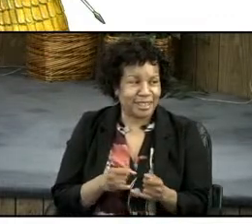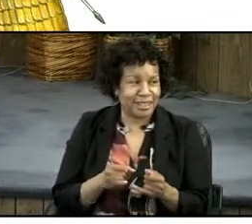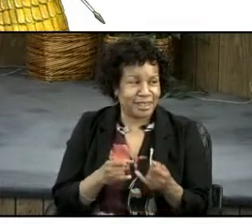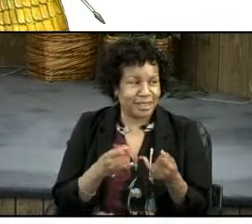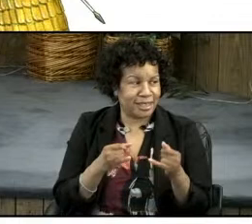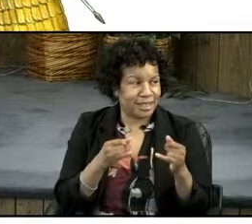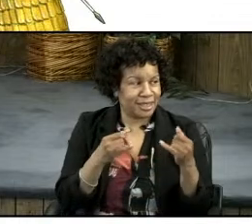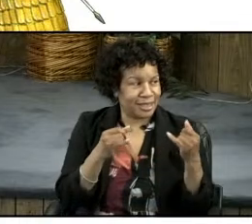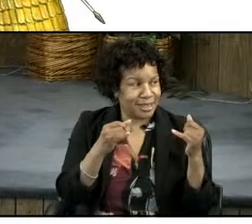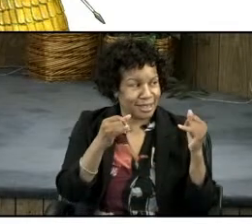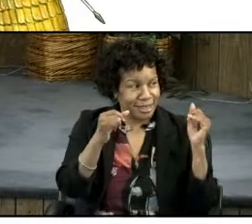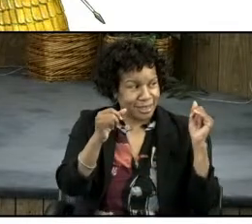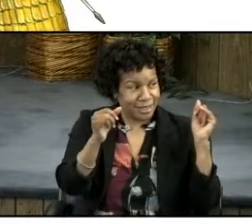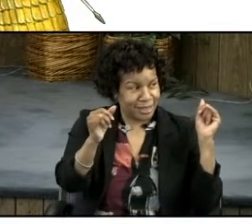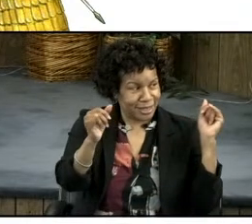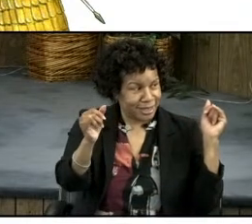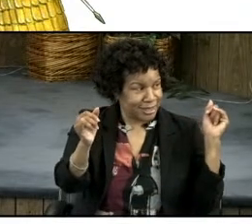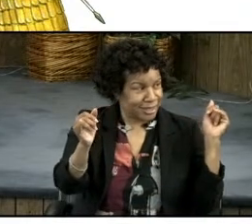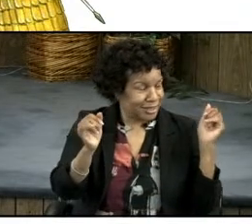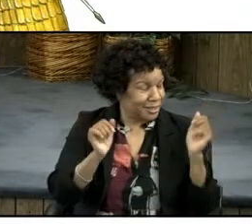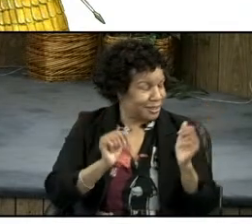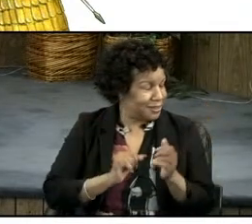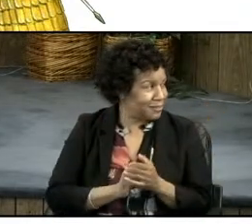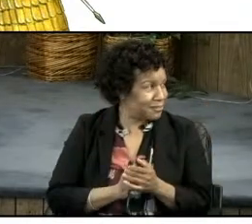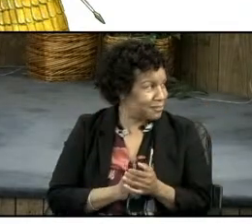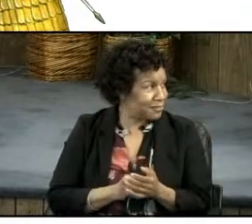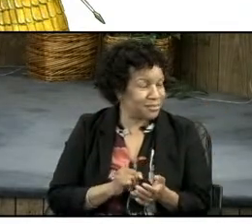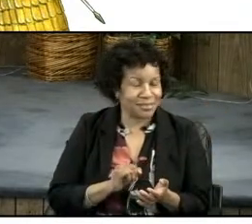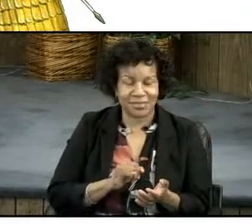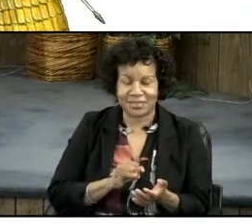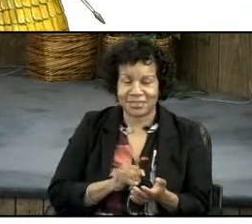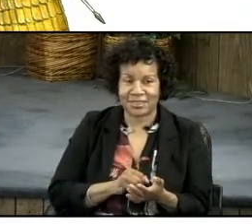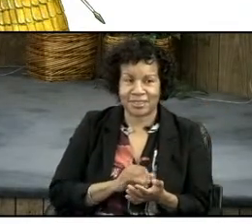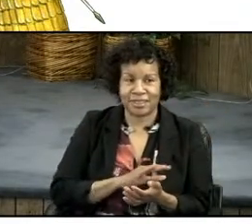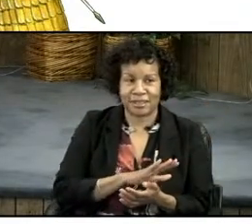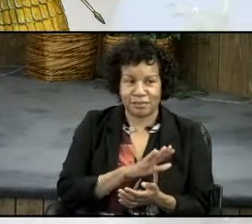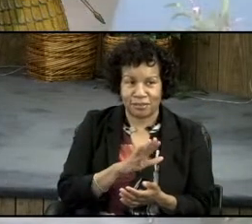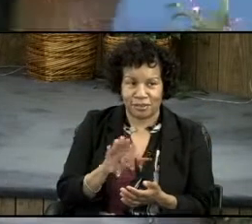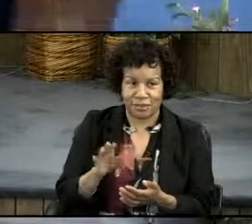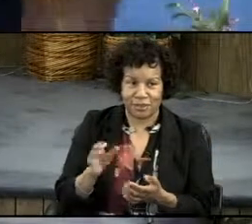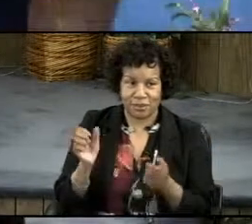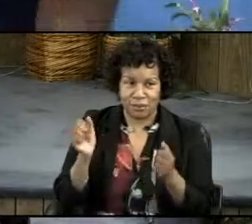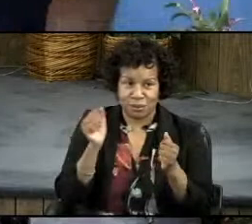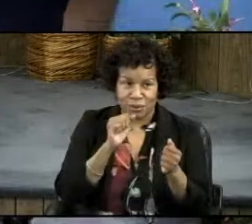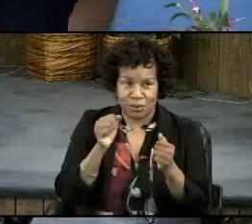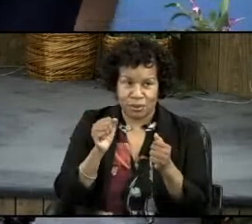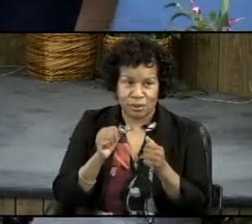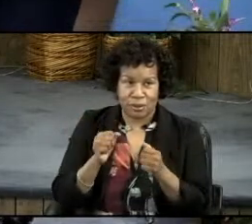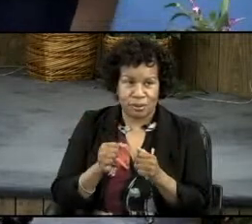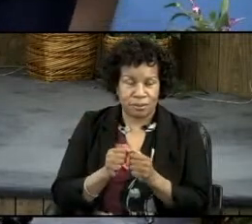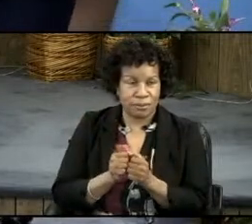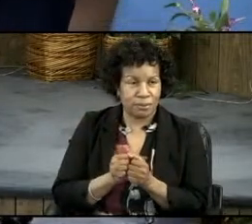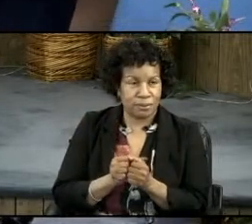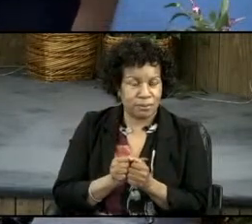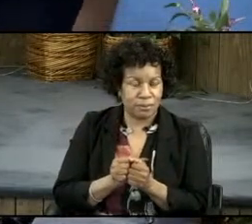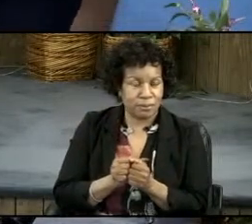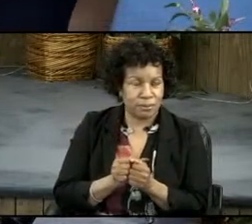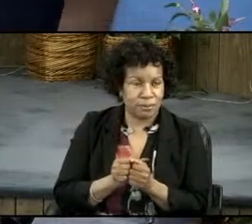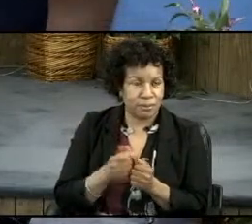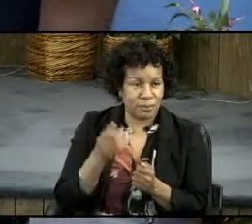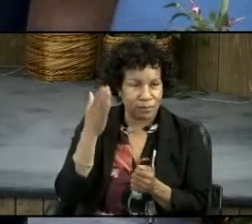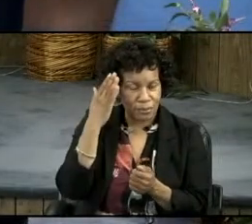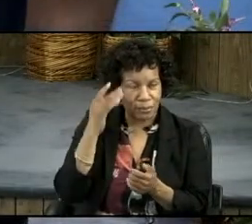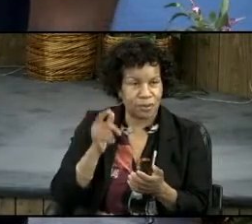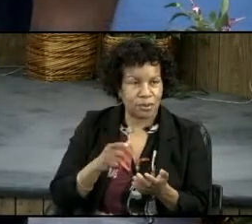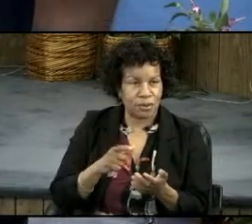range. I don't think you heard what I said. If you are a bowman, and that's all you train to do,